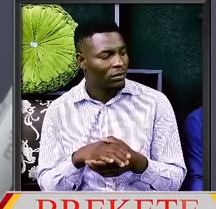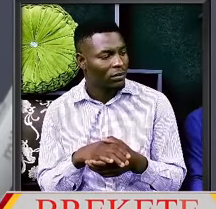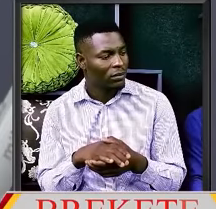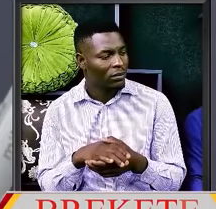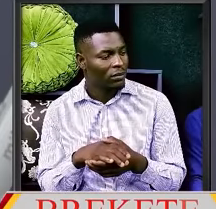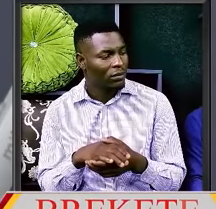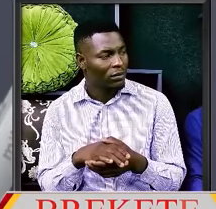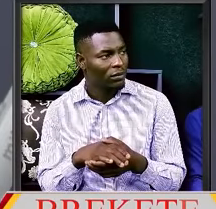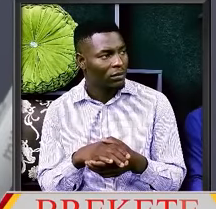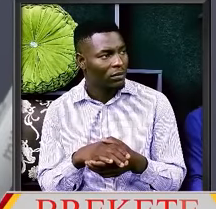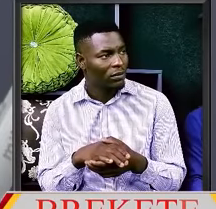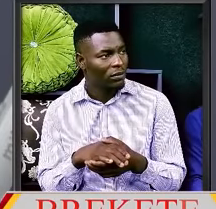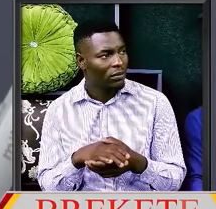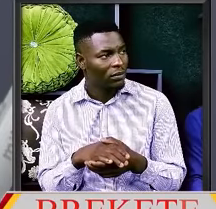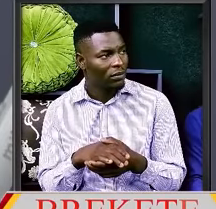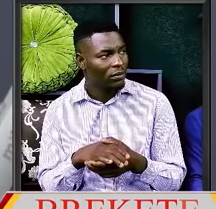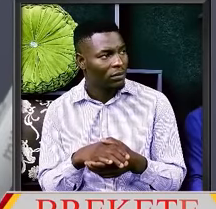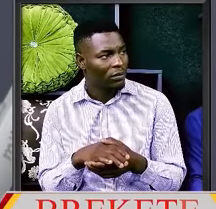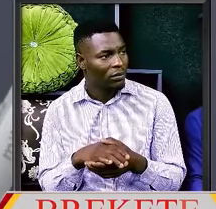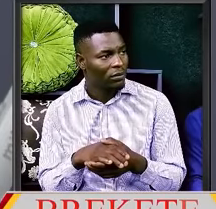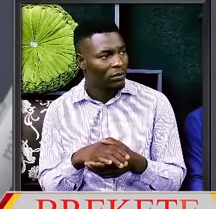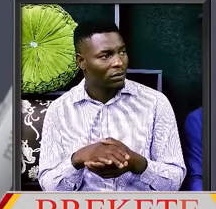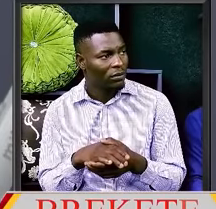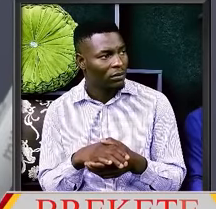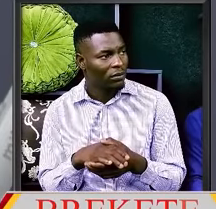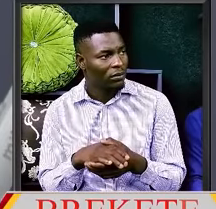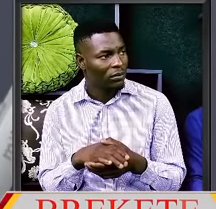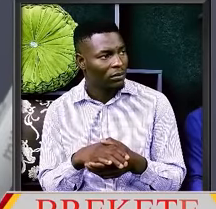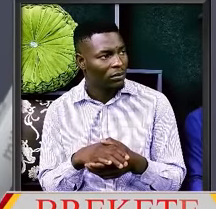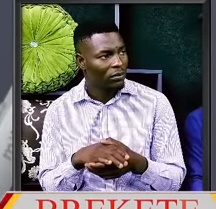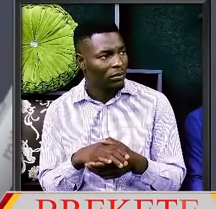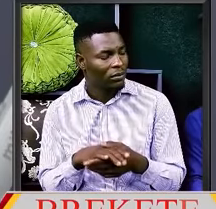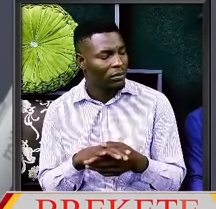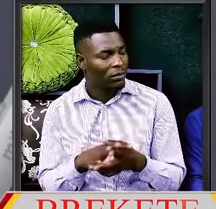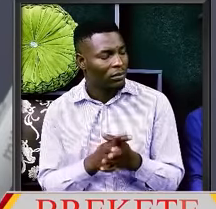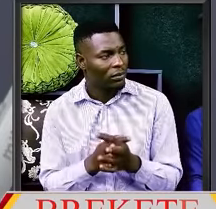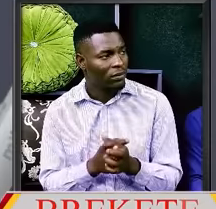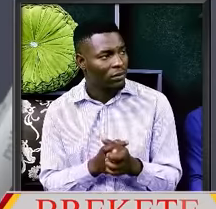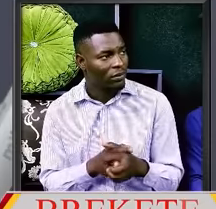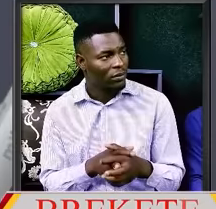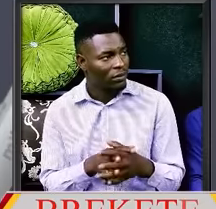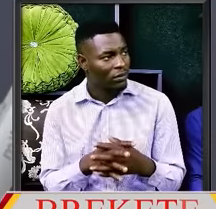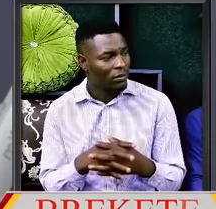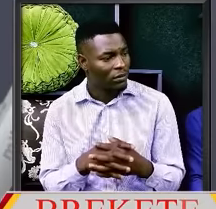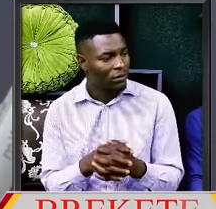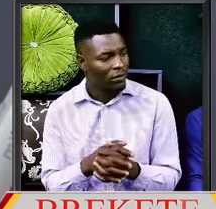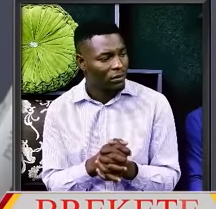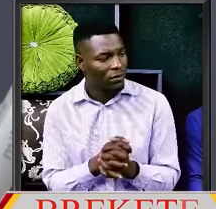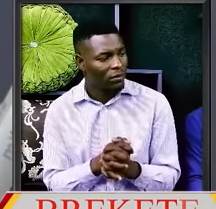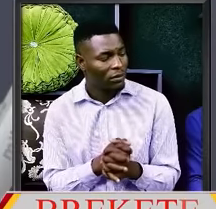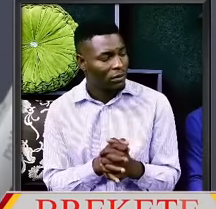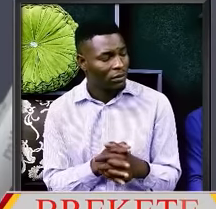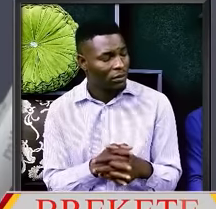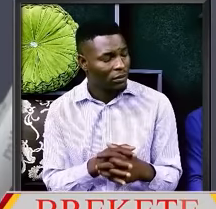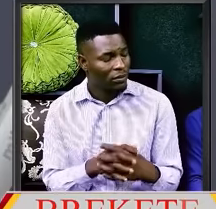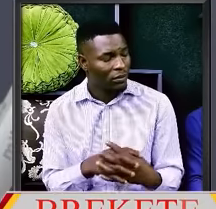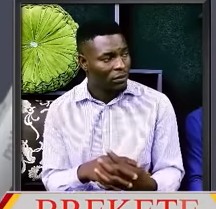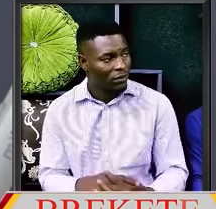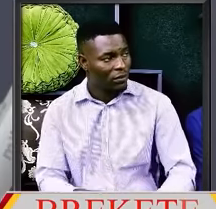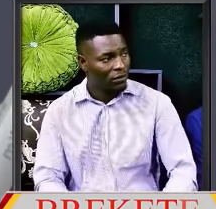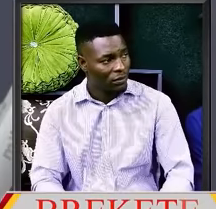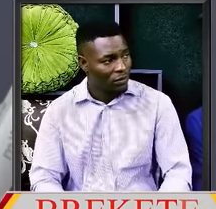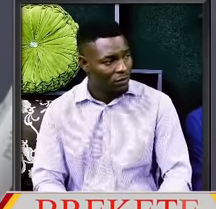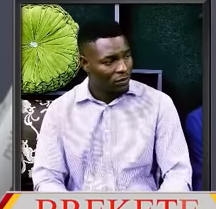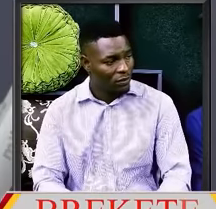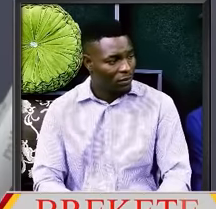a husband just to catch up with us, the government will find out. They in jail. If now another person took the man, everybody will chill